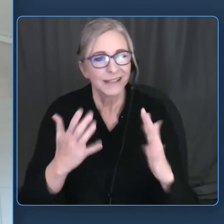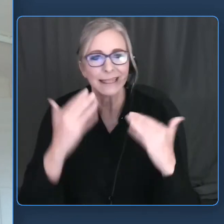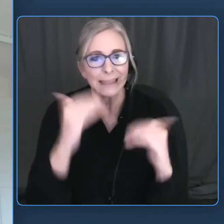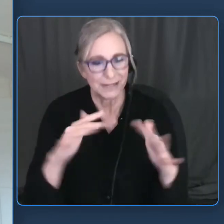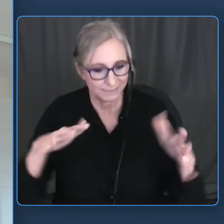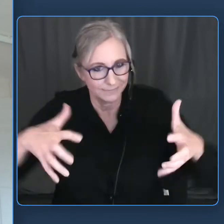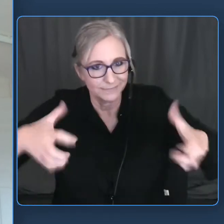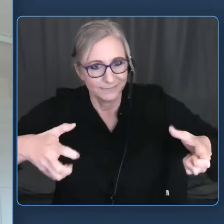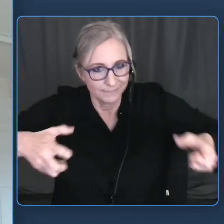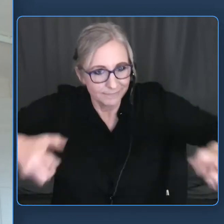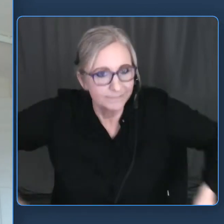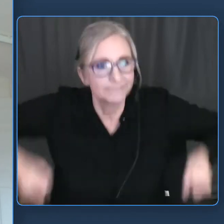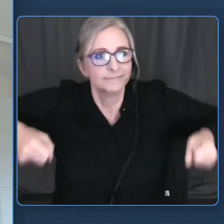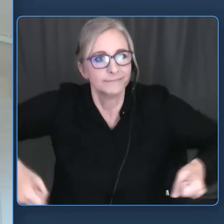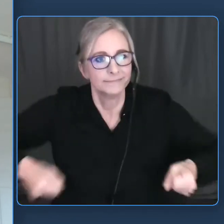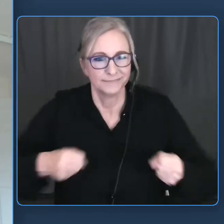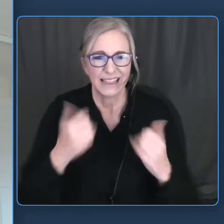that.